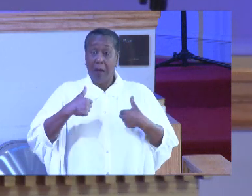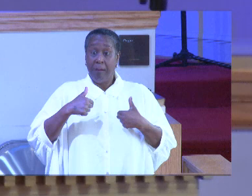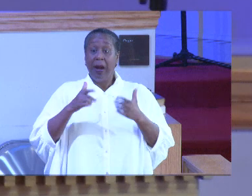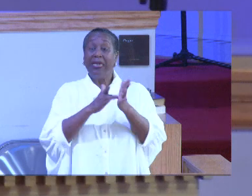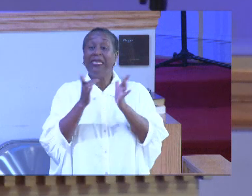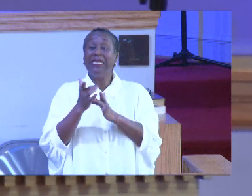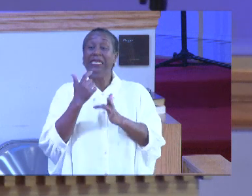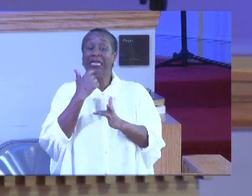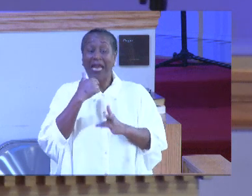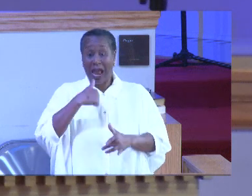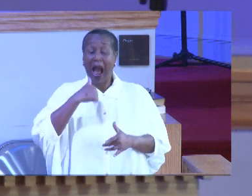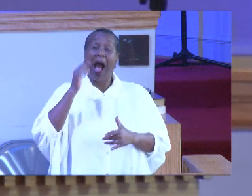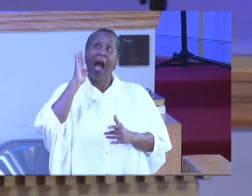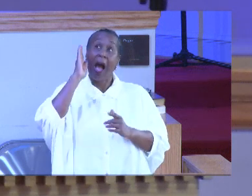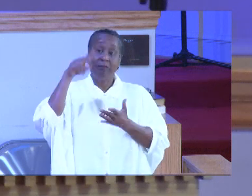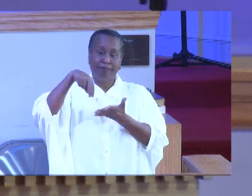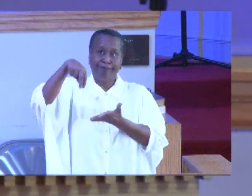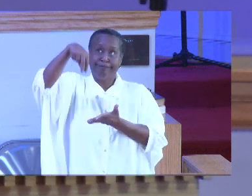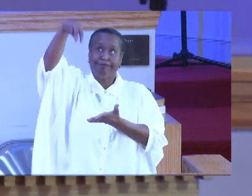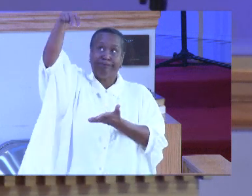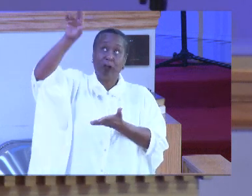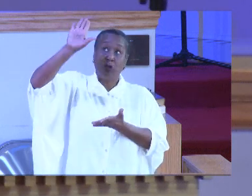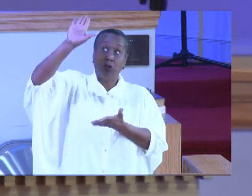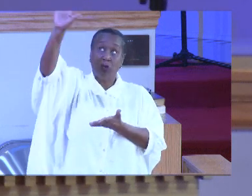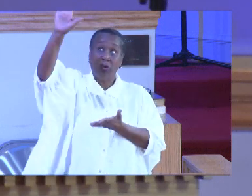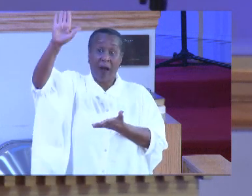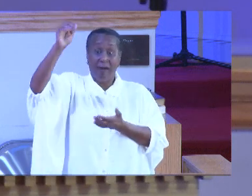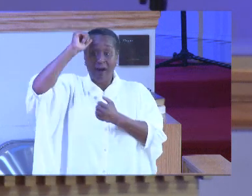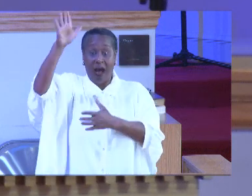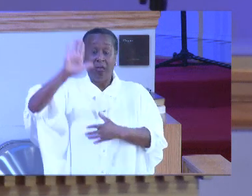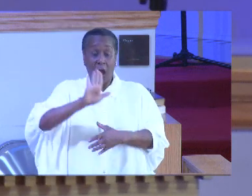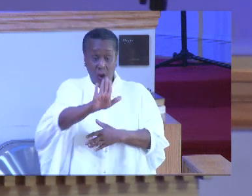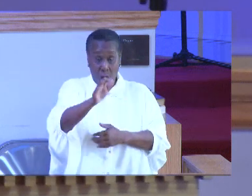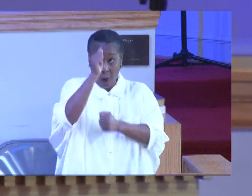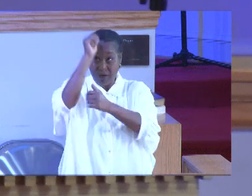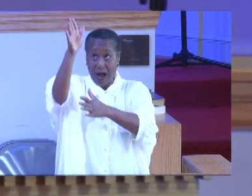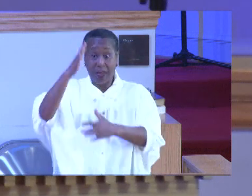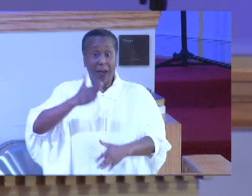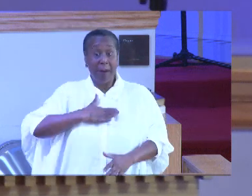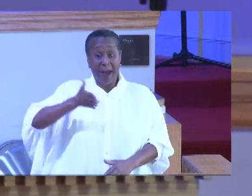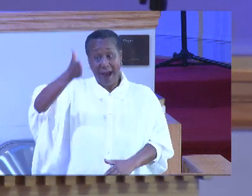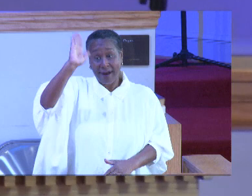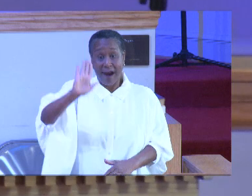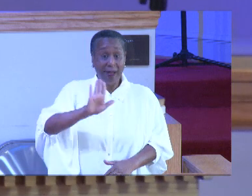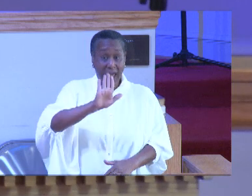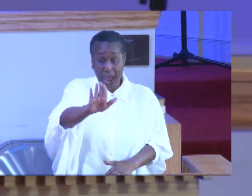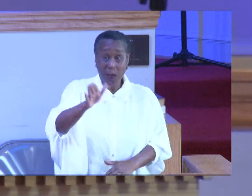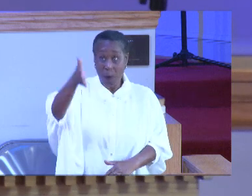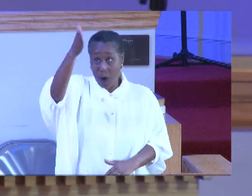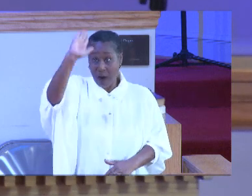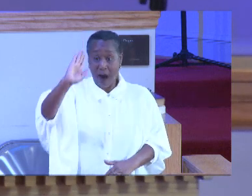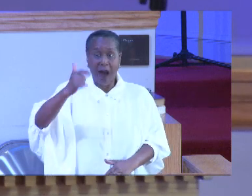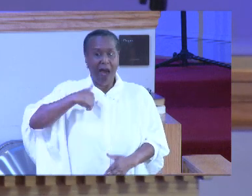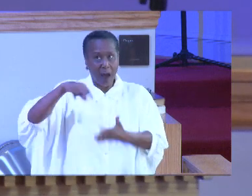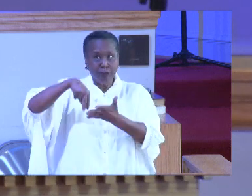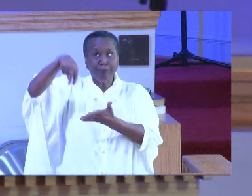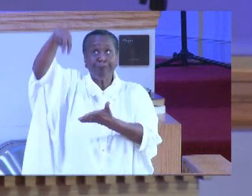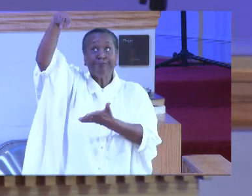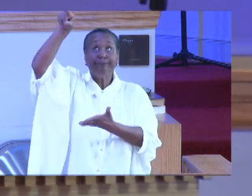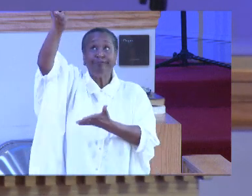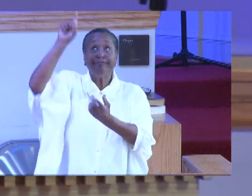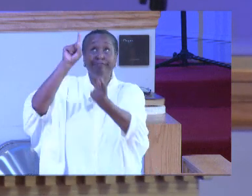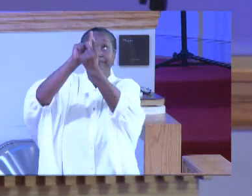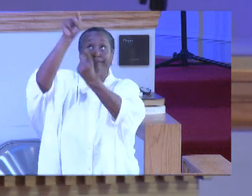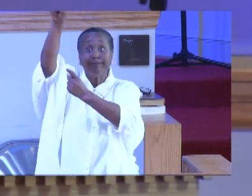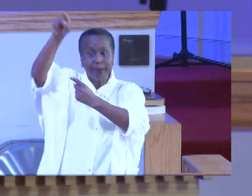my Father and your Father, my God and your God, so